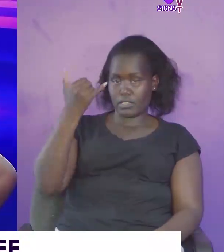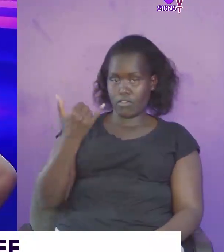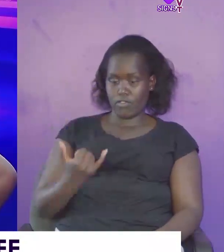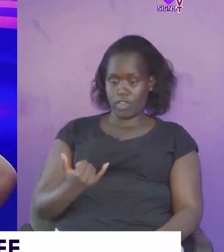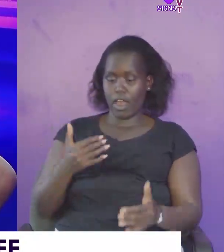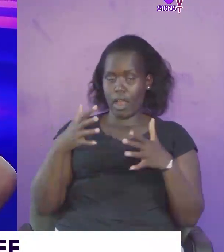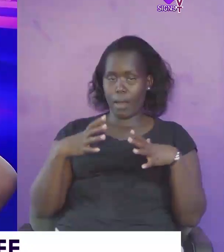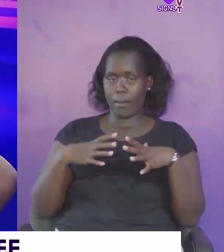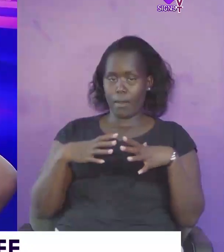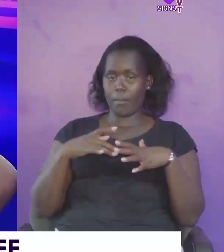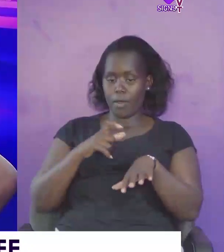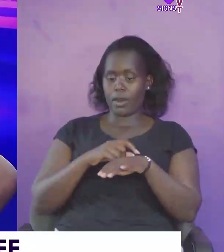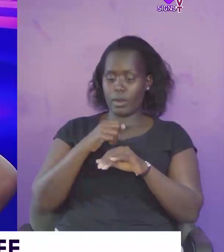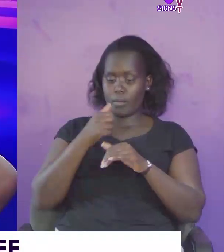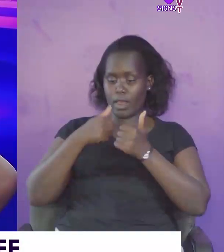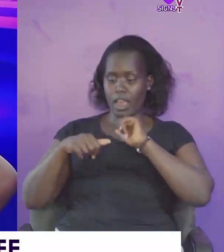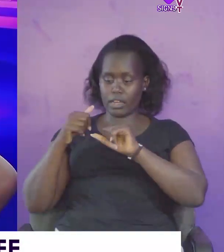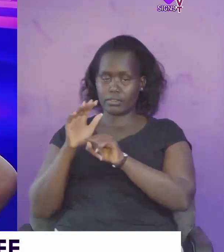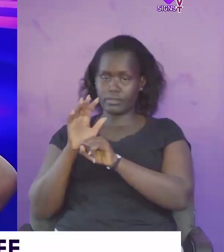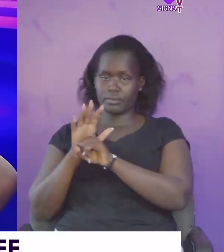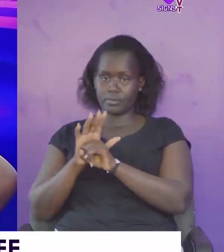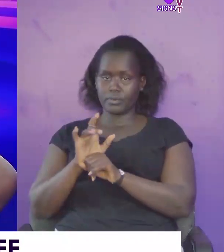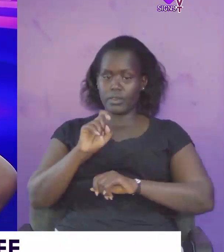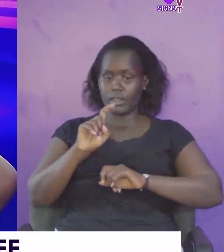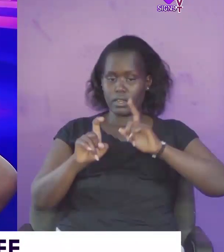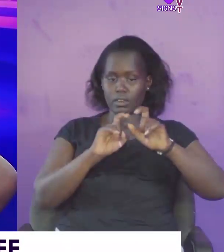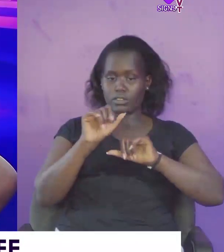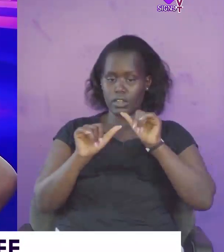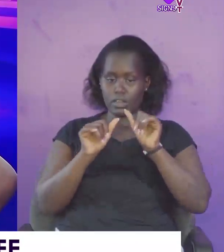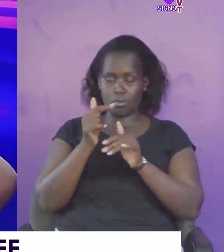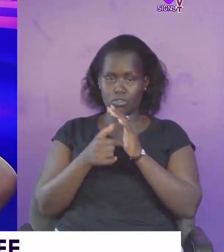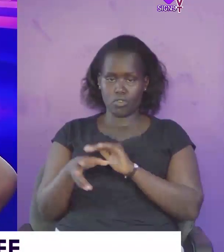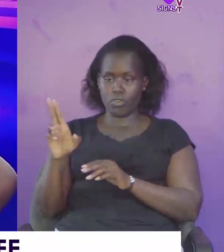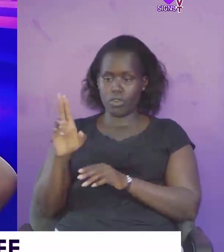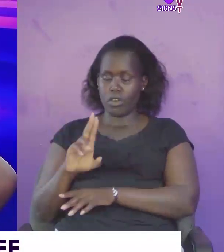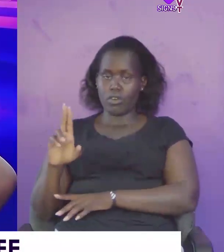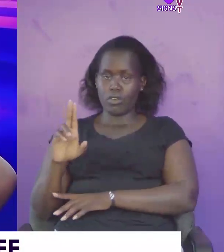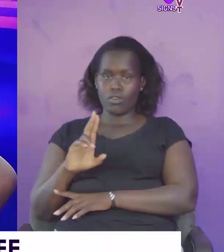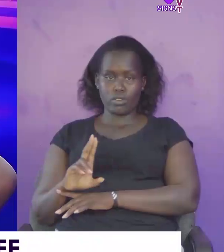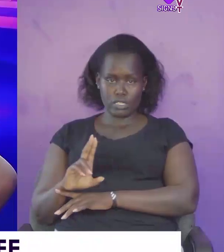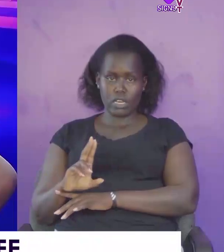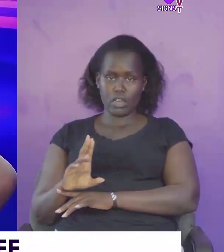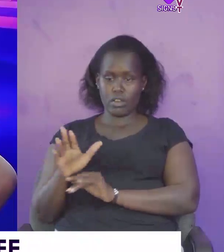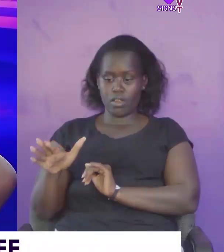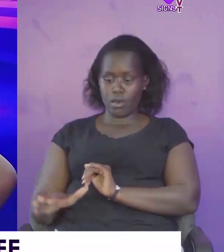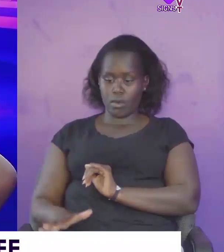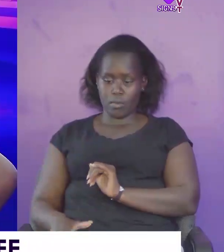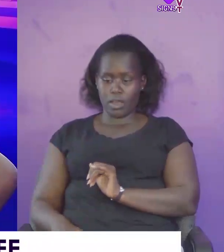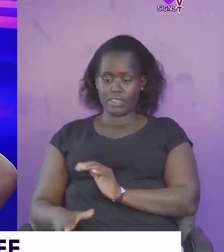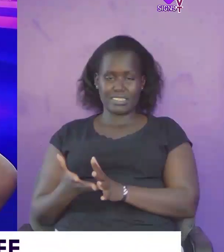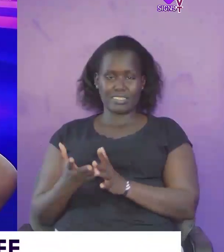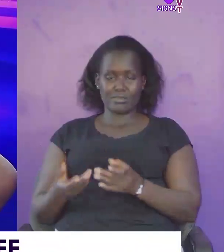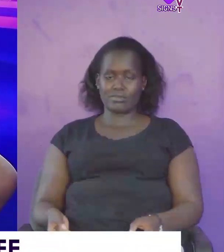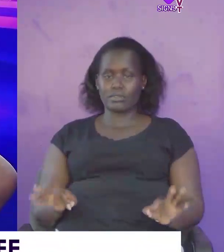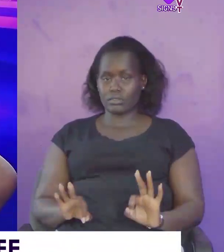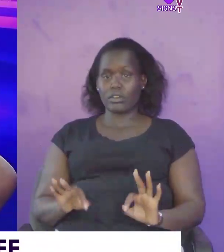when they are most active. Yeah. And on the question of overindulgence, well, their pockets are still dry. I